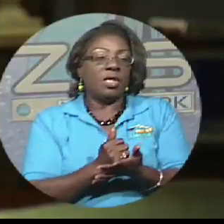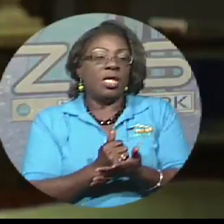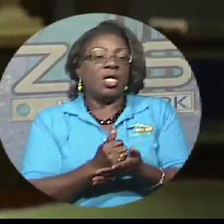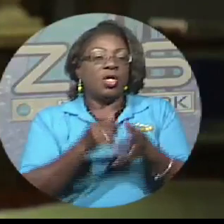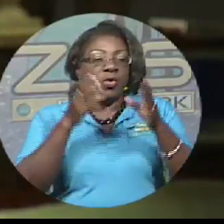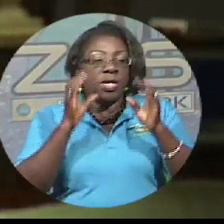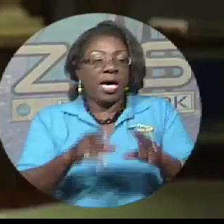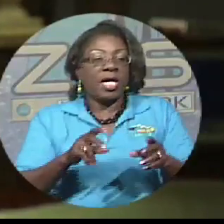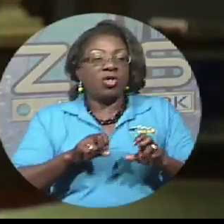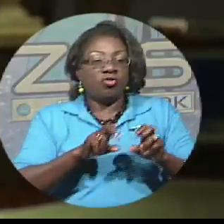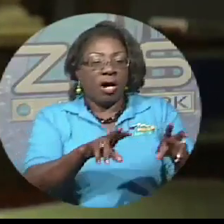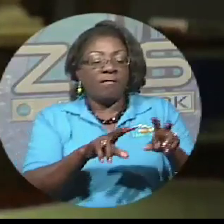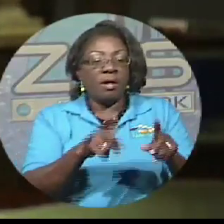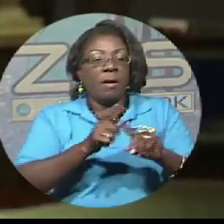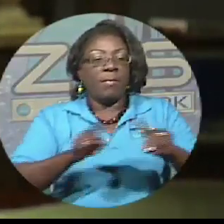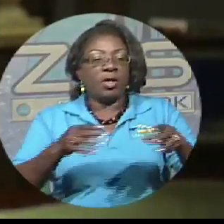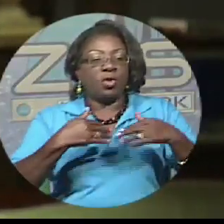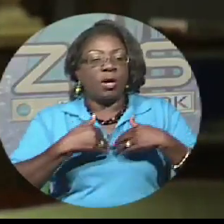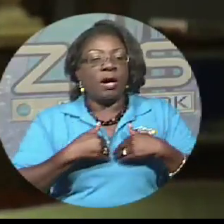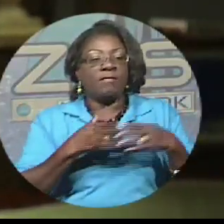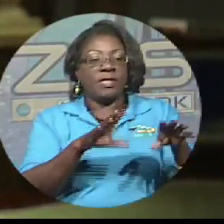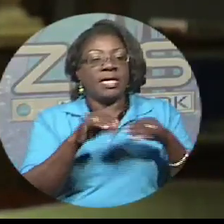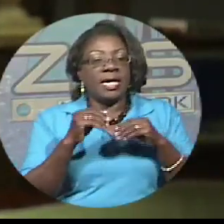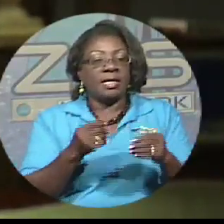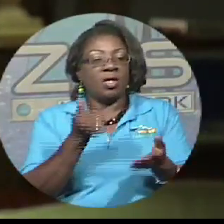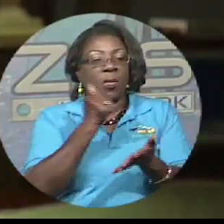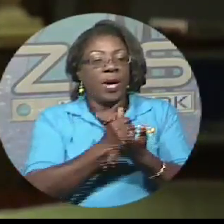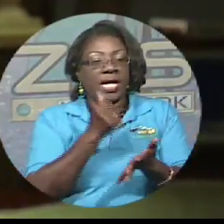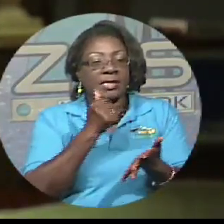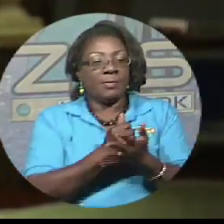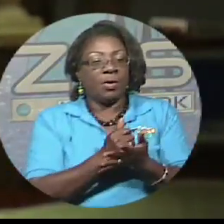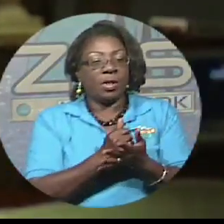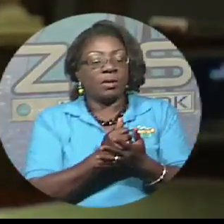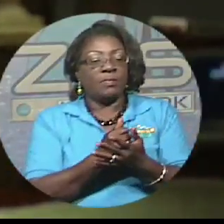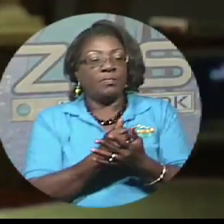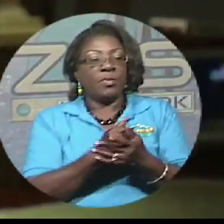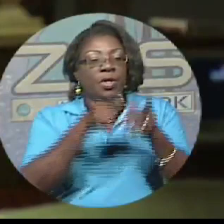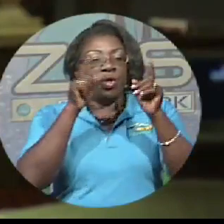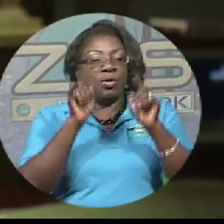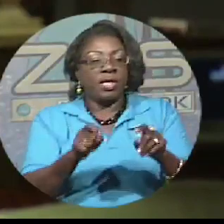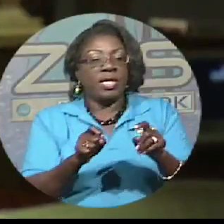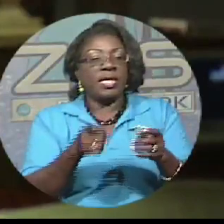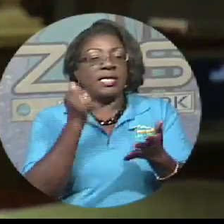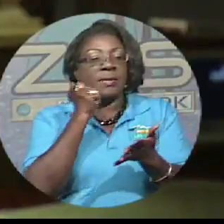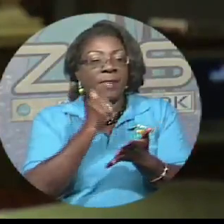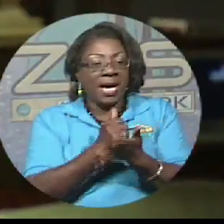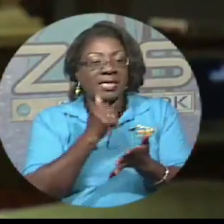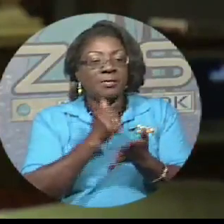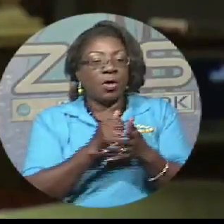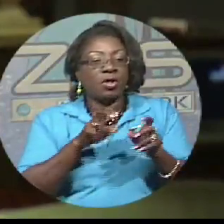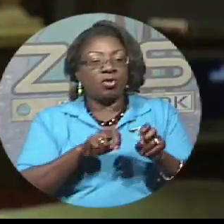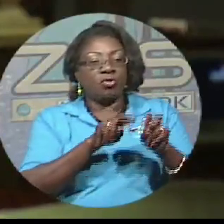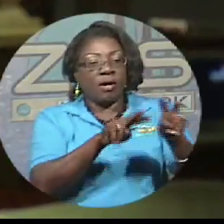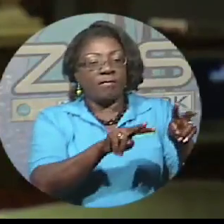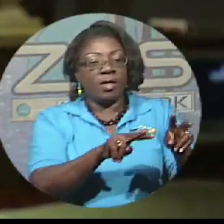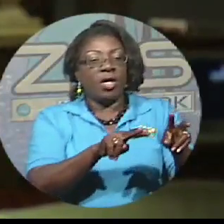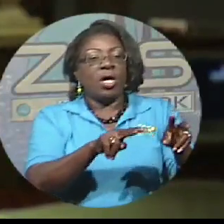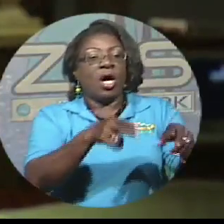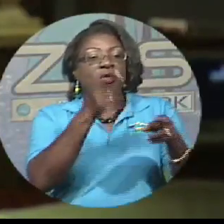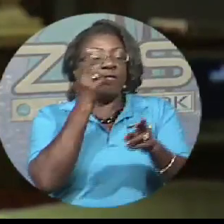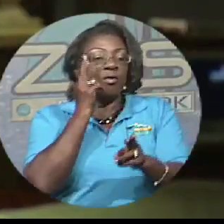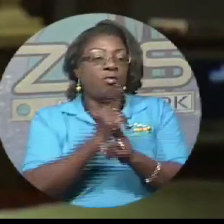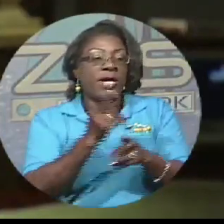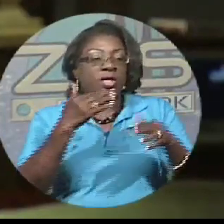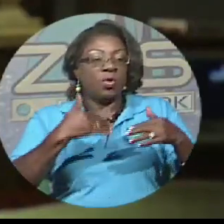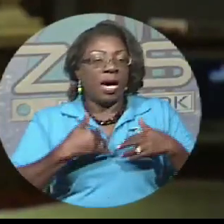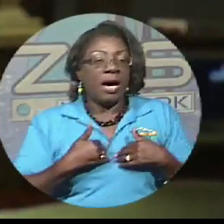can't travel. It's not true that you can't get a visa from the U.S. and all the rest of that. What you need is a passport. You're entitled to a Haitian passport, and